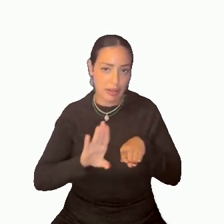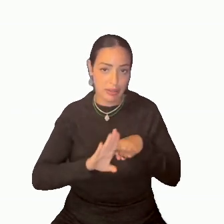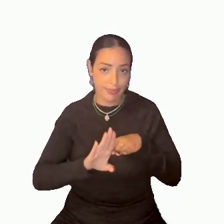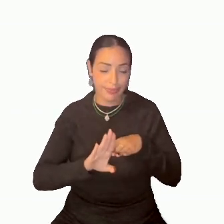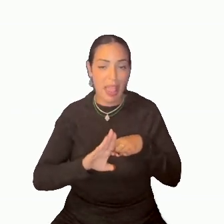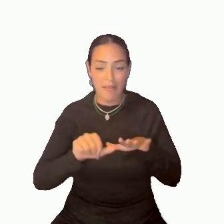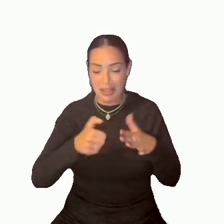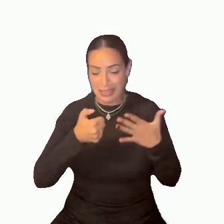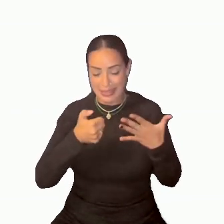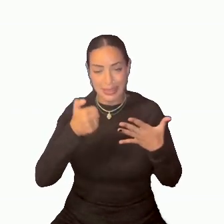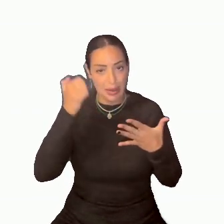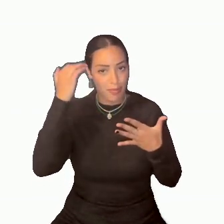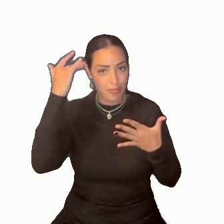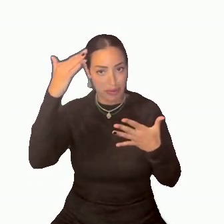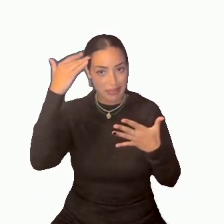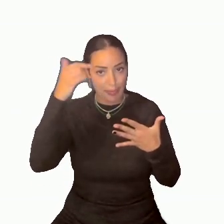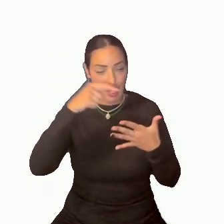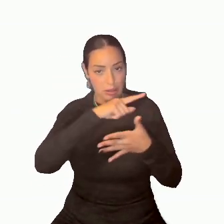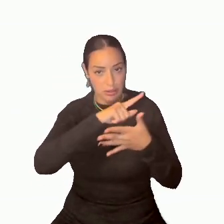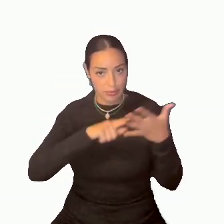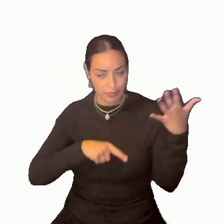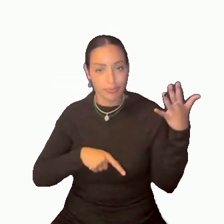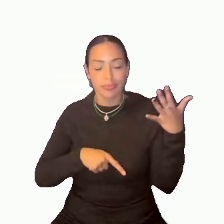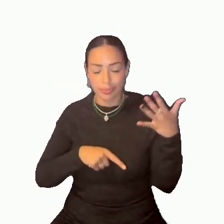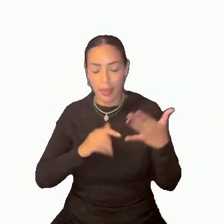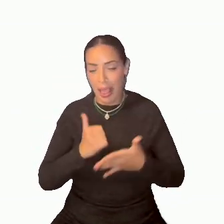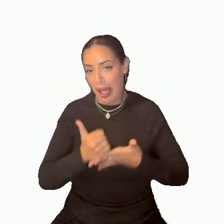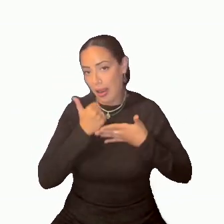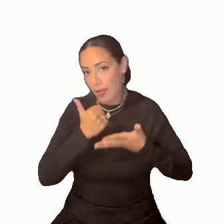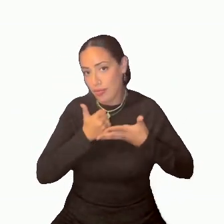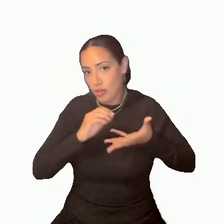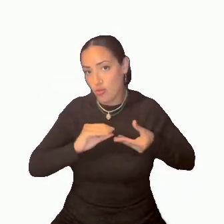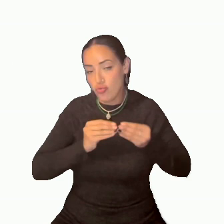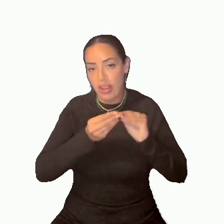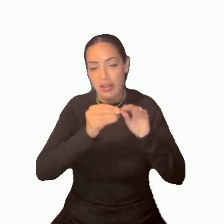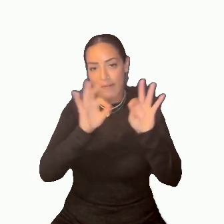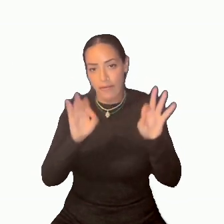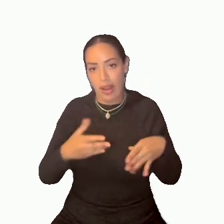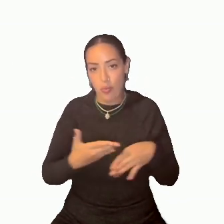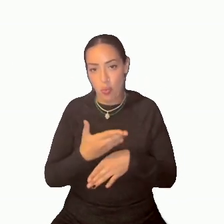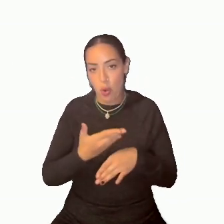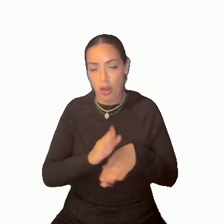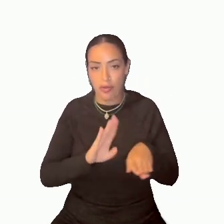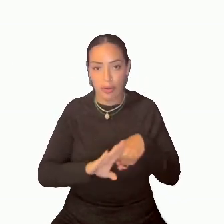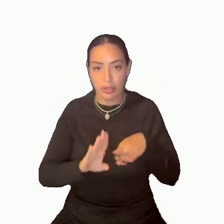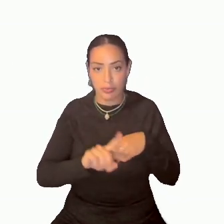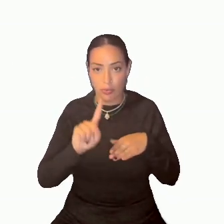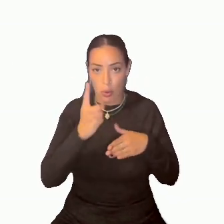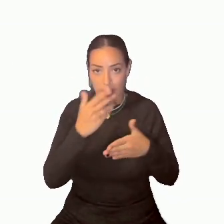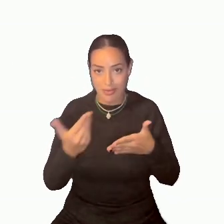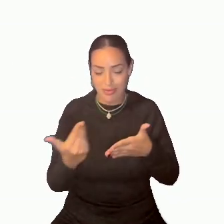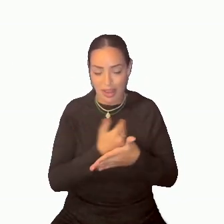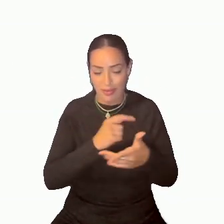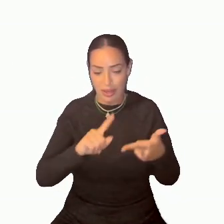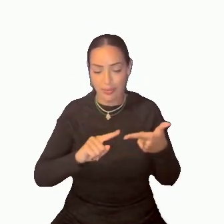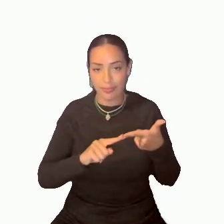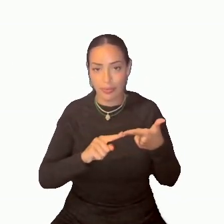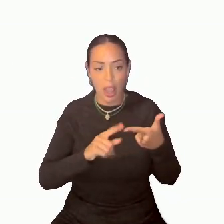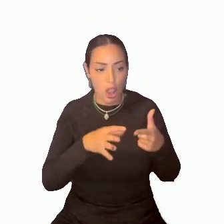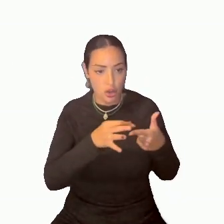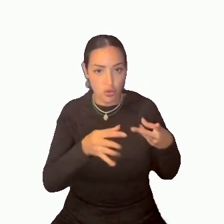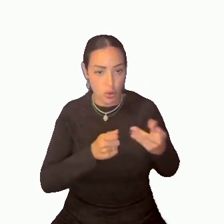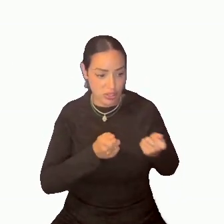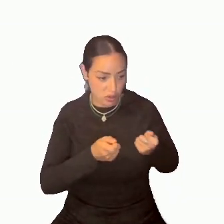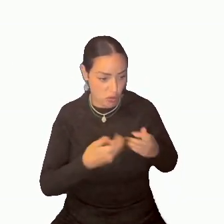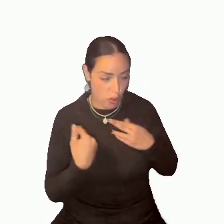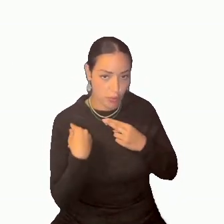key principles, and it's these principles which can help us to create a framework for practice. These are safety, restoring